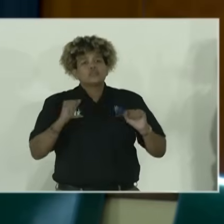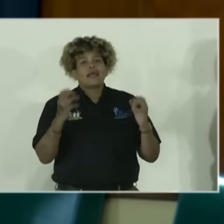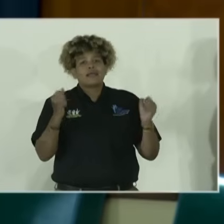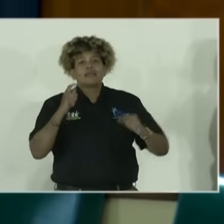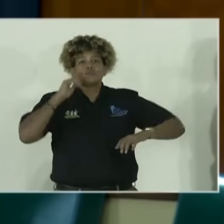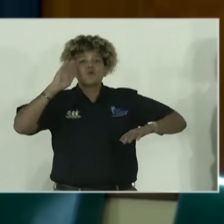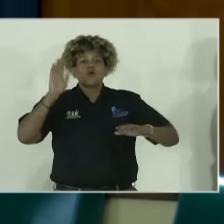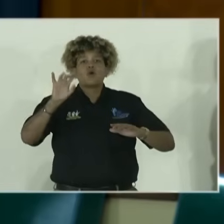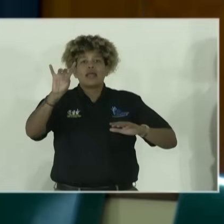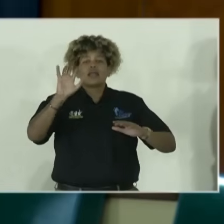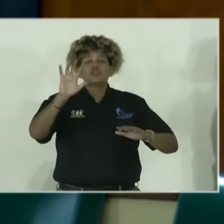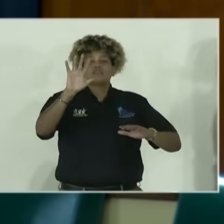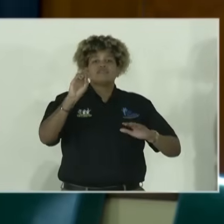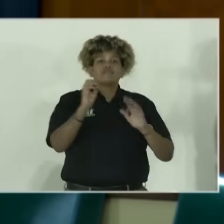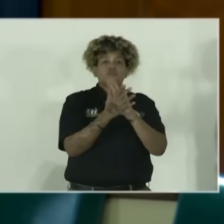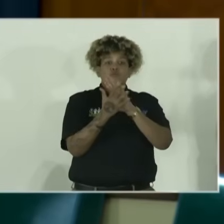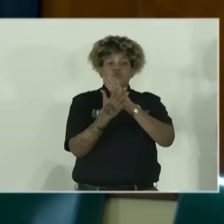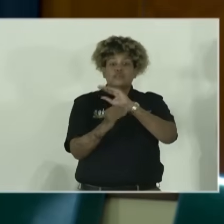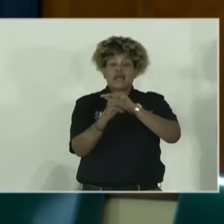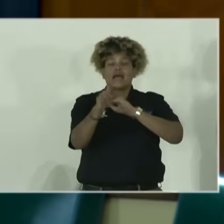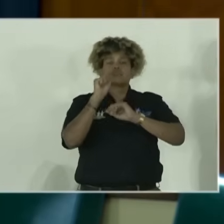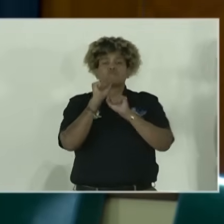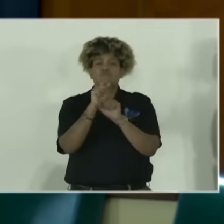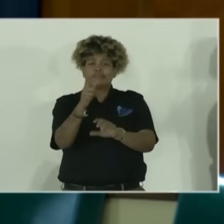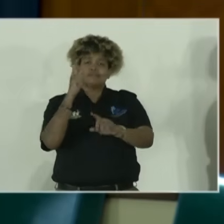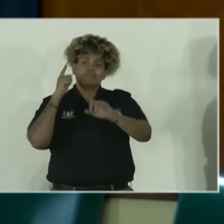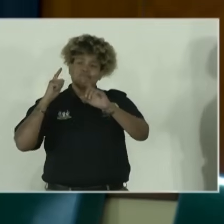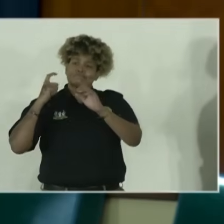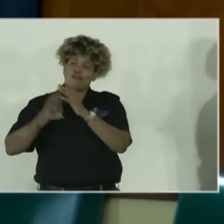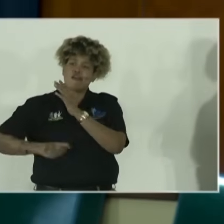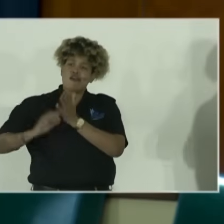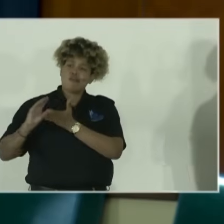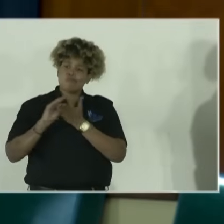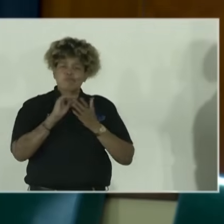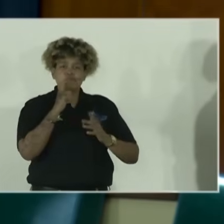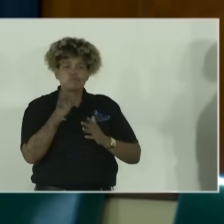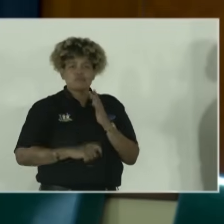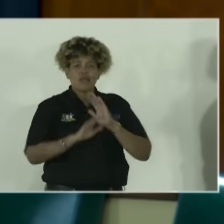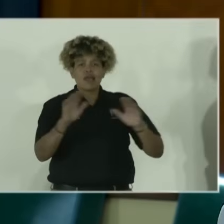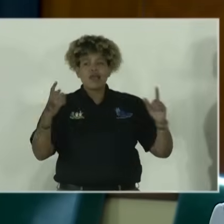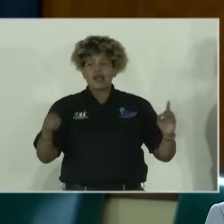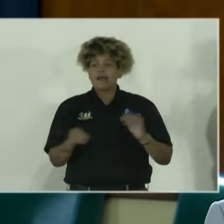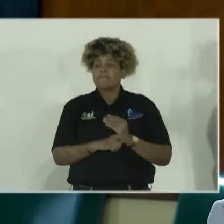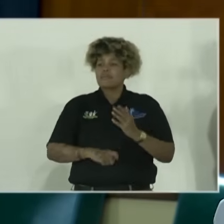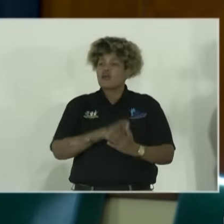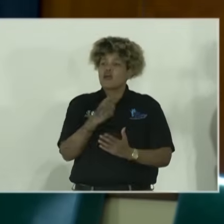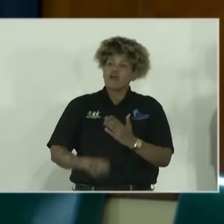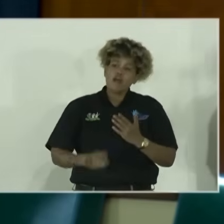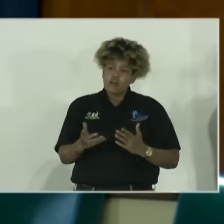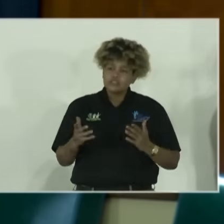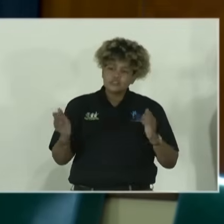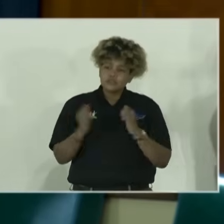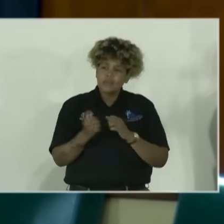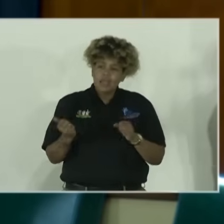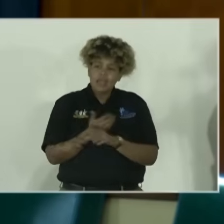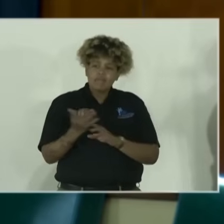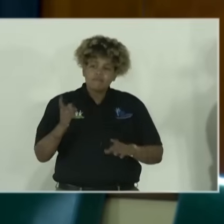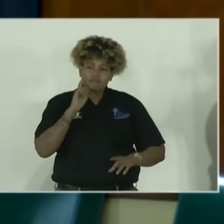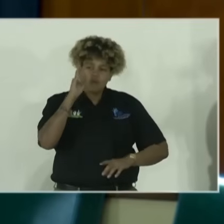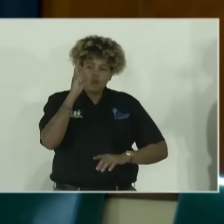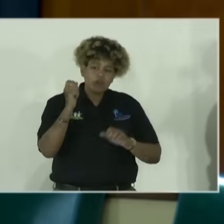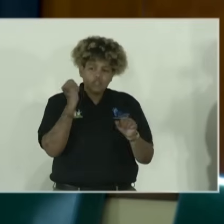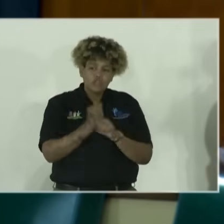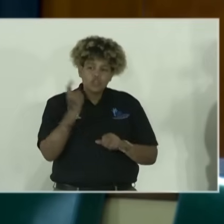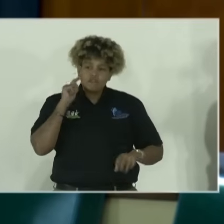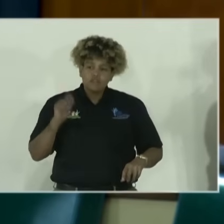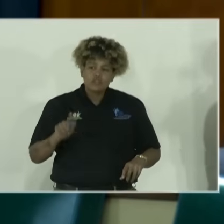all 850 schools at a very cost-effective price. The cost with everything for 1 year